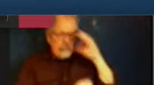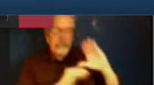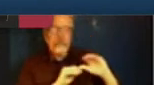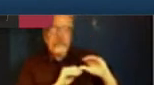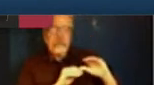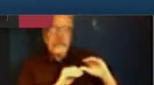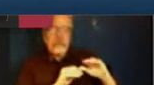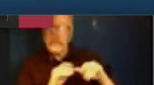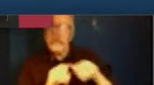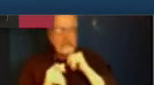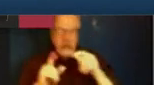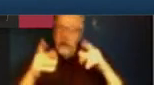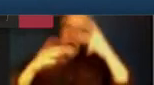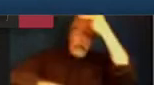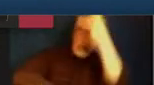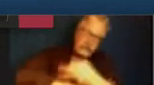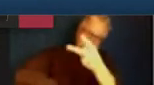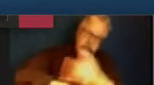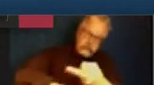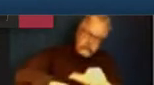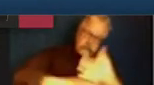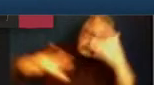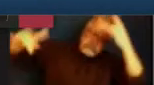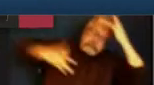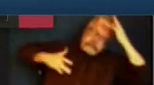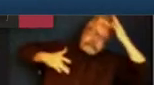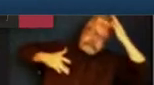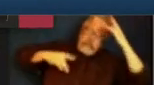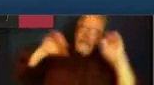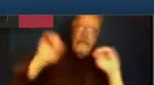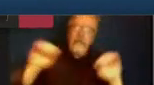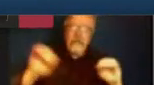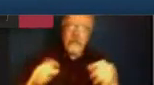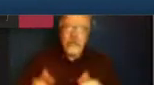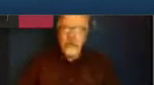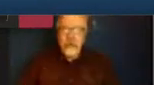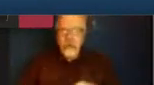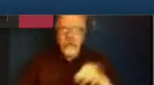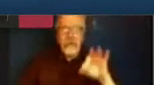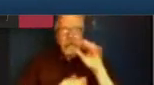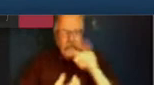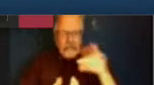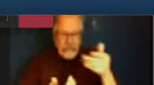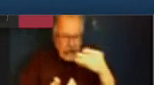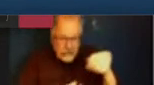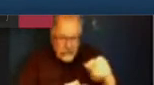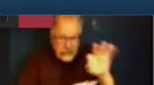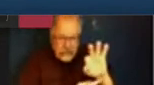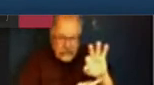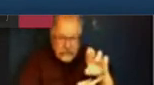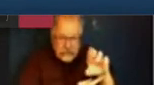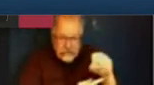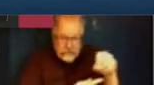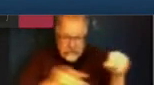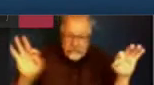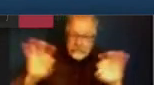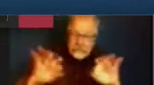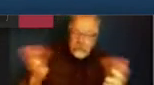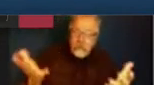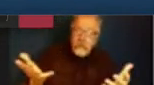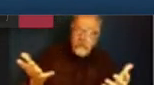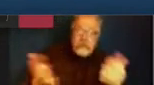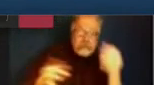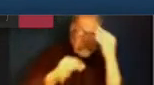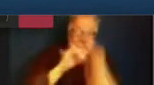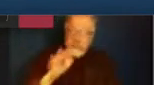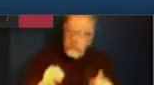universally for free. So that now that we have these tools available to us, we believe relying upon them is one approach that we